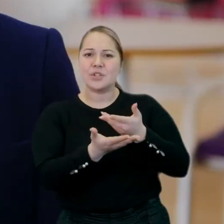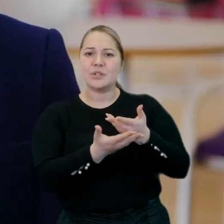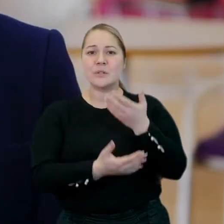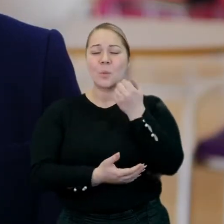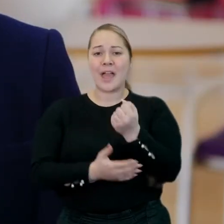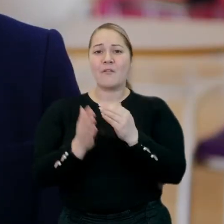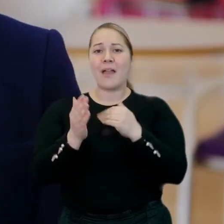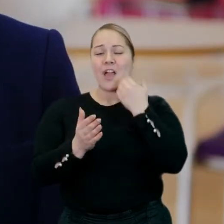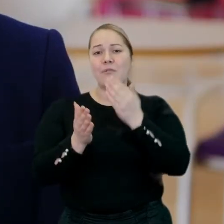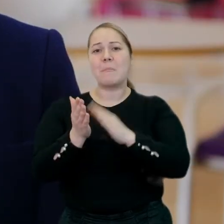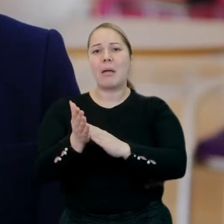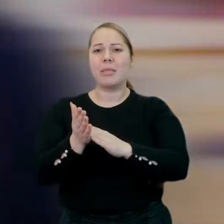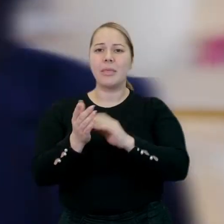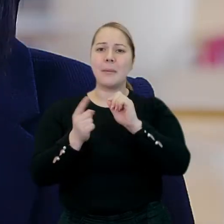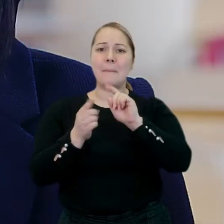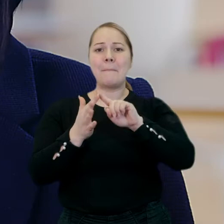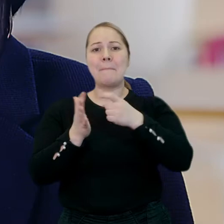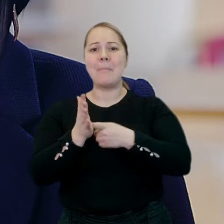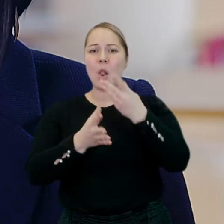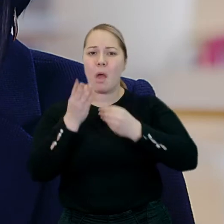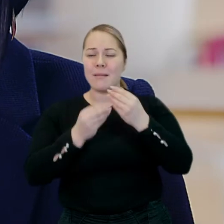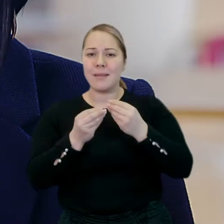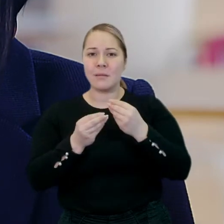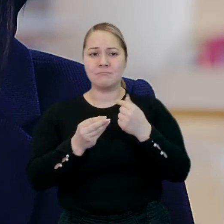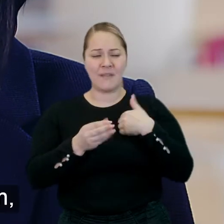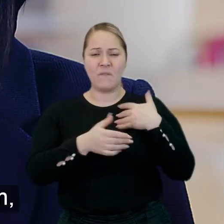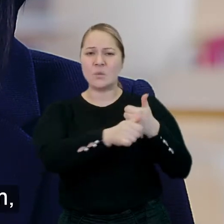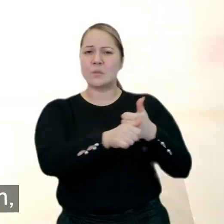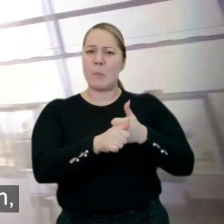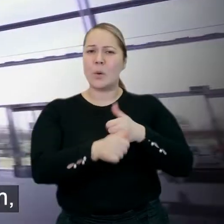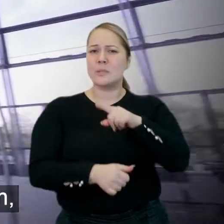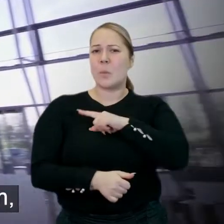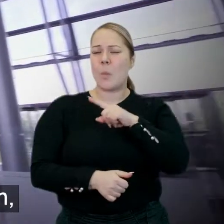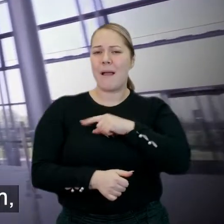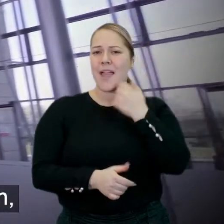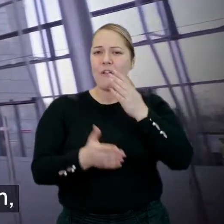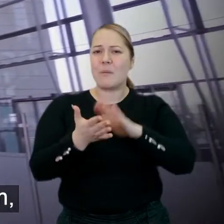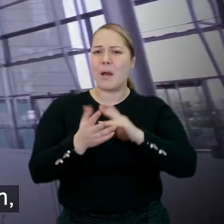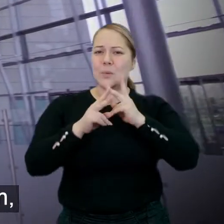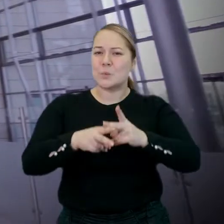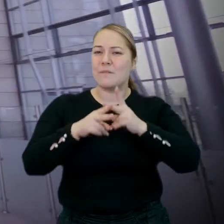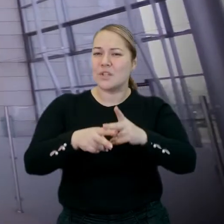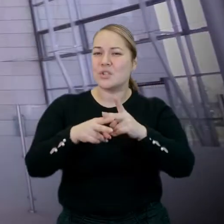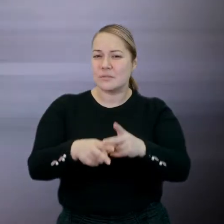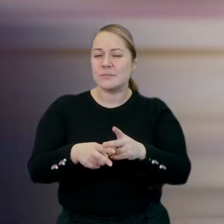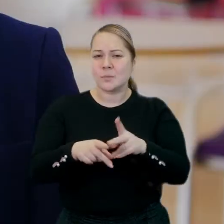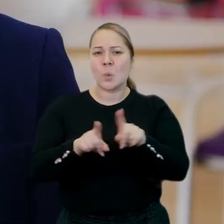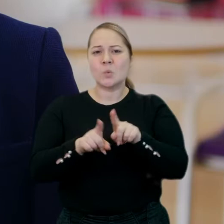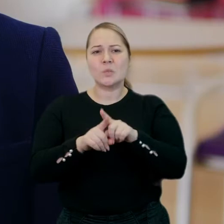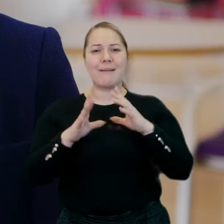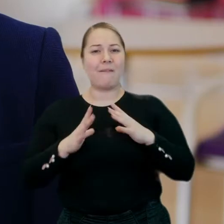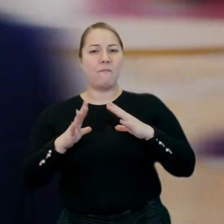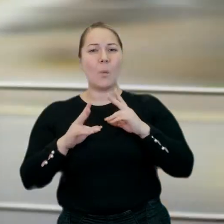have monthly peer learning. I feel supported in my job because there are monthly supervision as well as